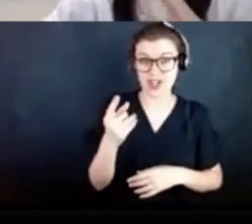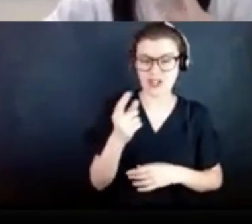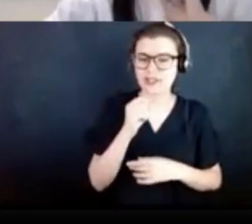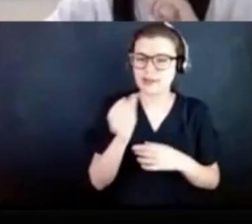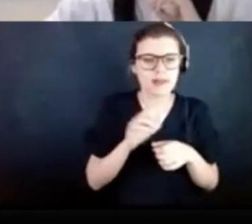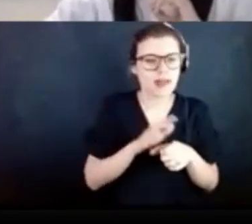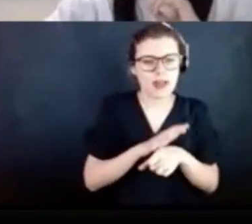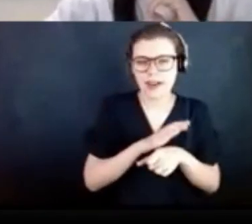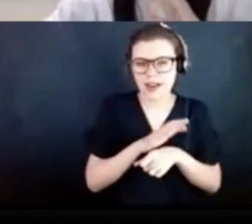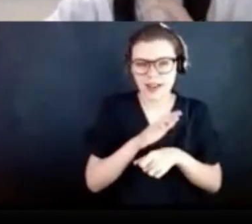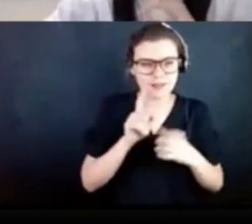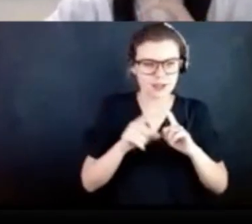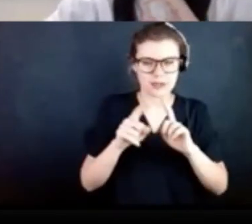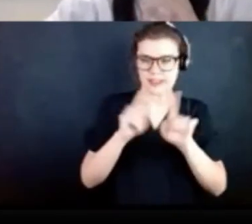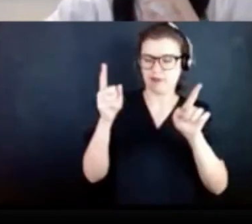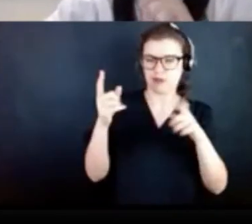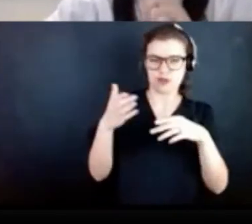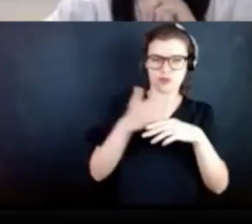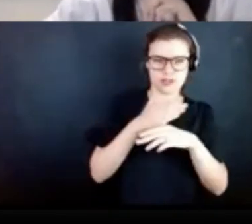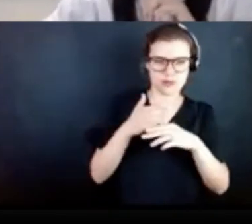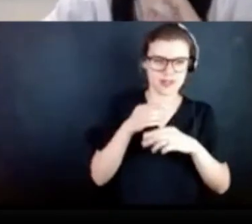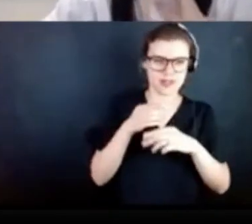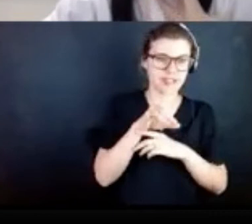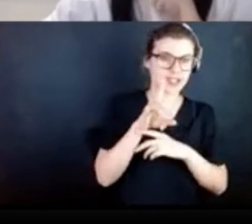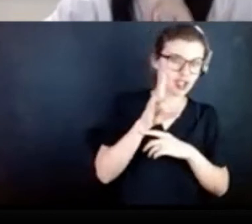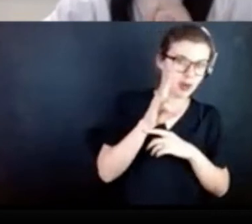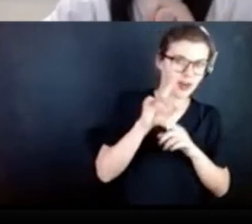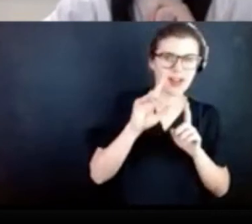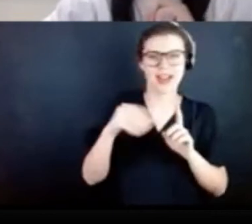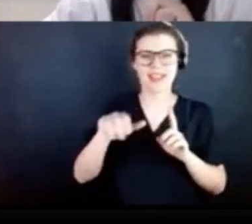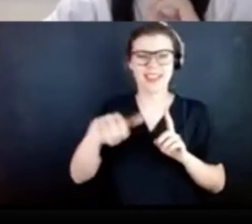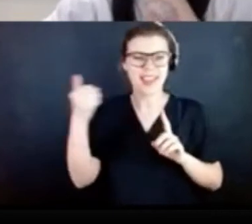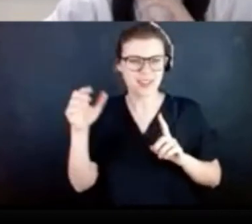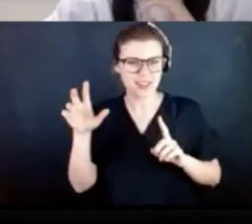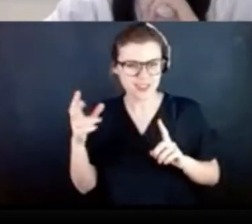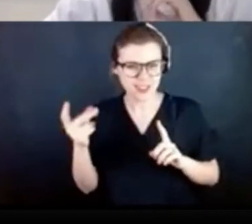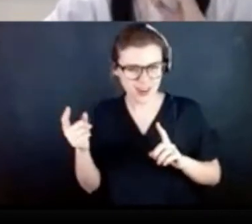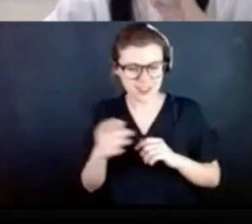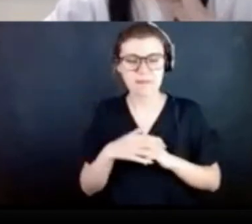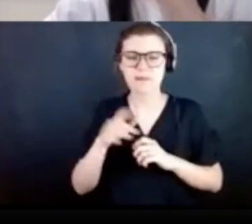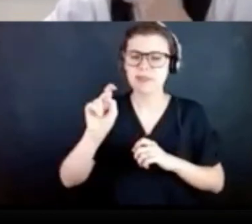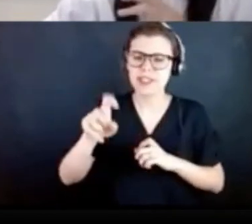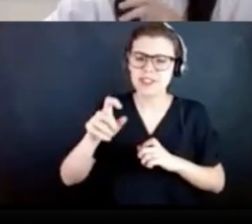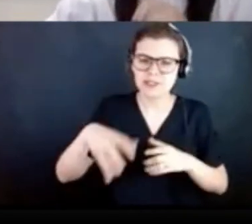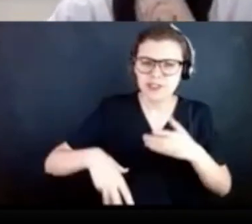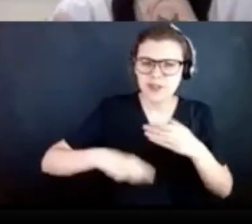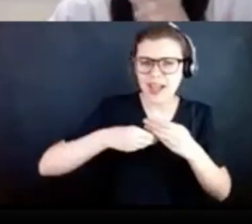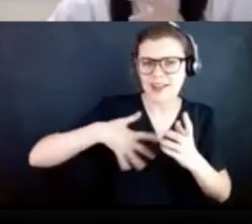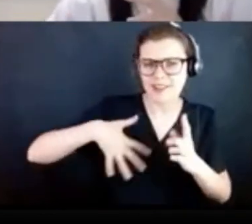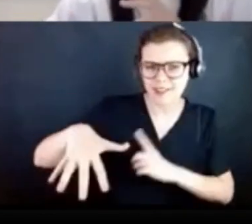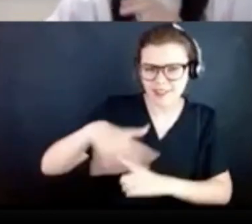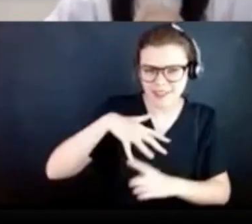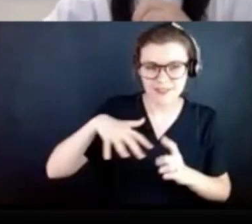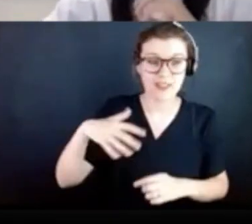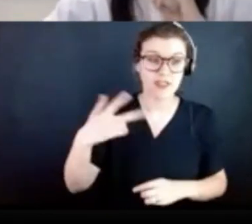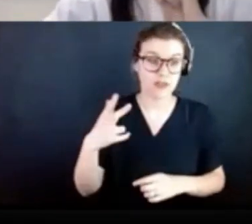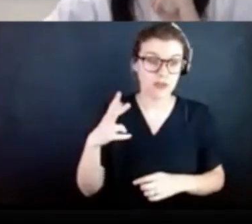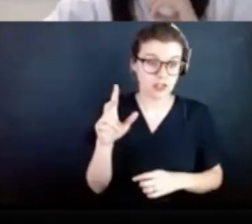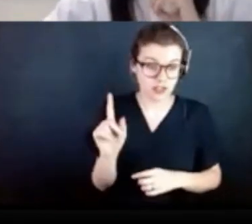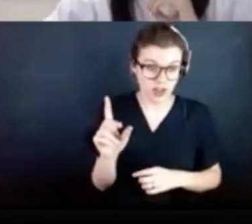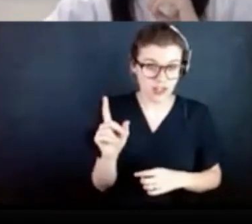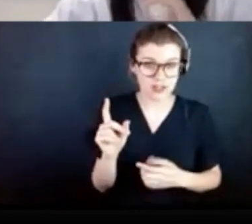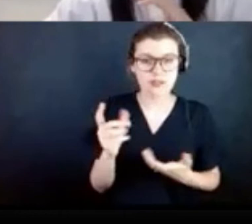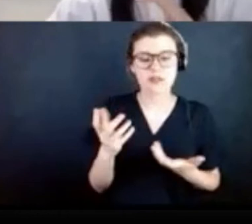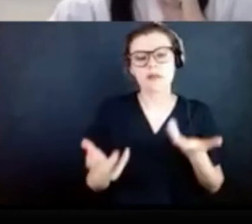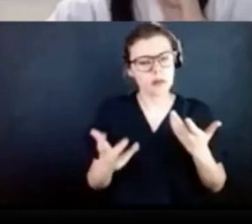enough to differentiate the Chihuahua and the Muffin. Adding context such as 3 dots in a pet store might be